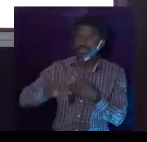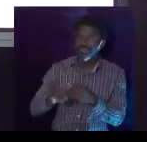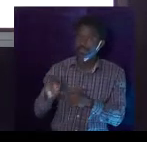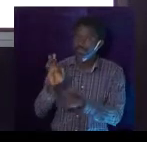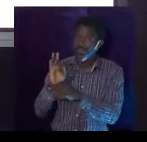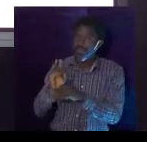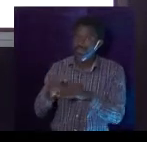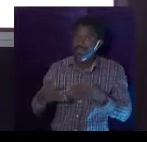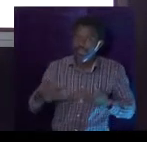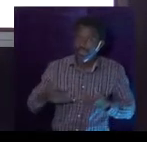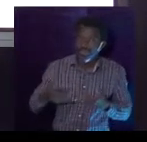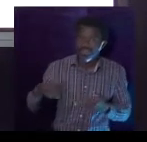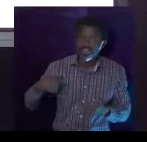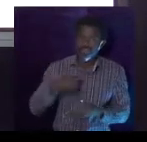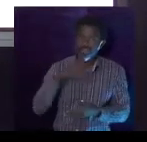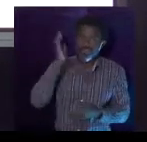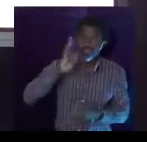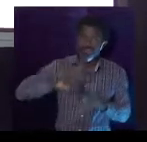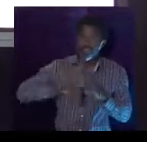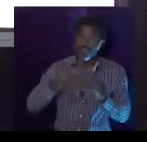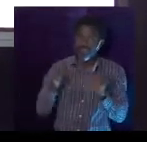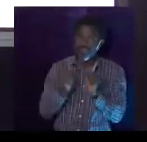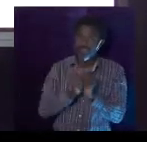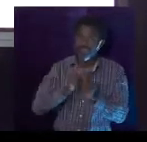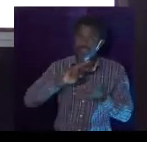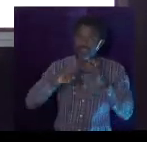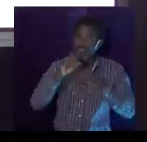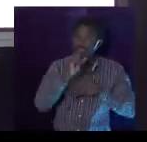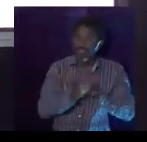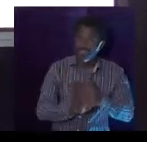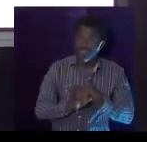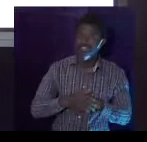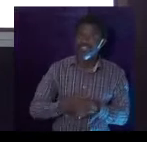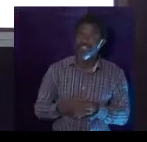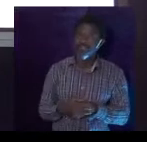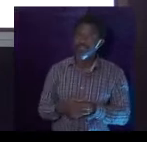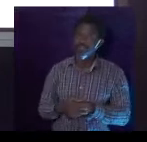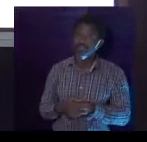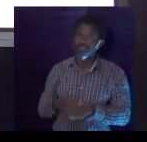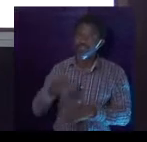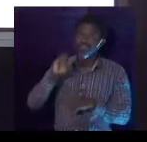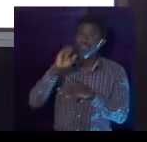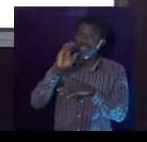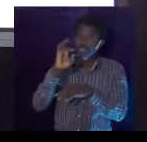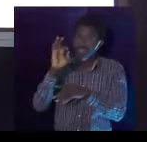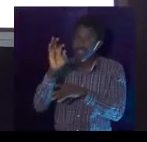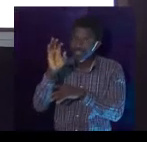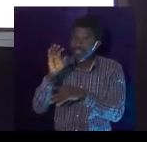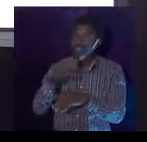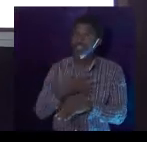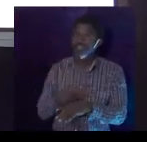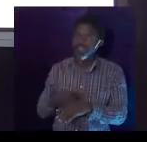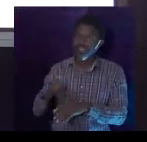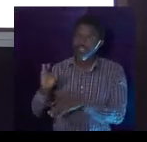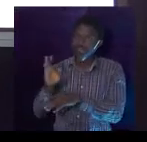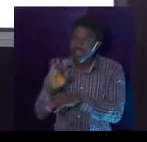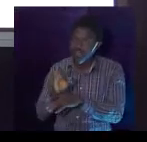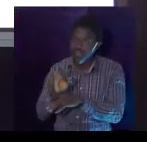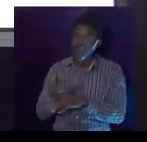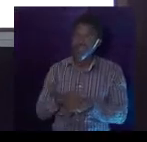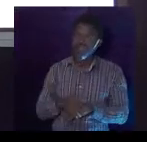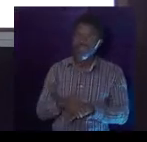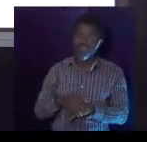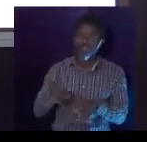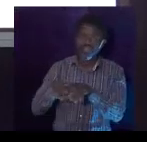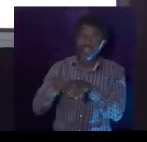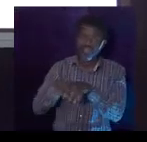So we will always begin with the relationship, what relates Celsius and Fahrenheit together. And that relationship is the same,